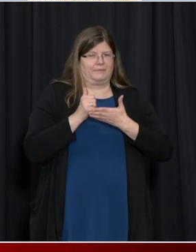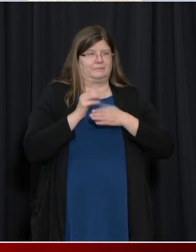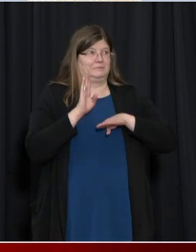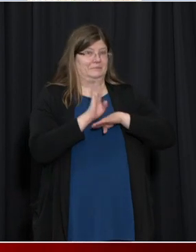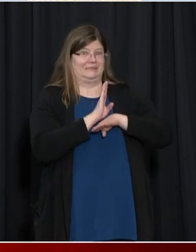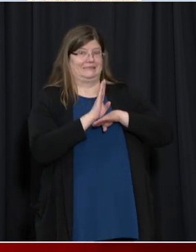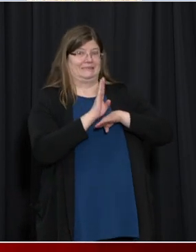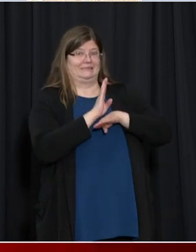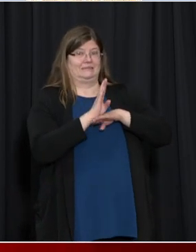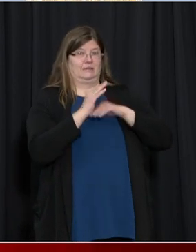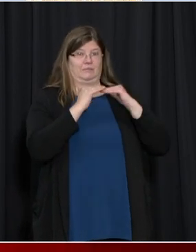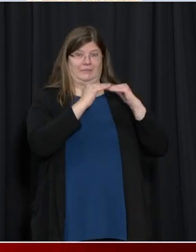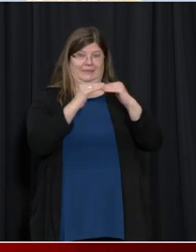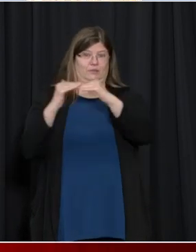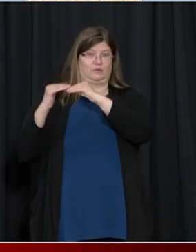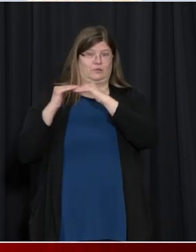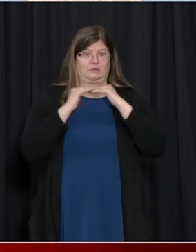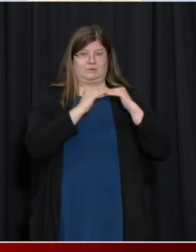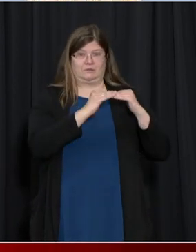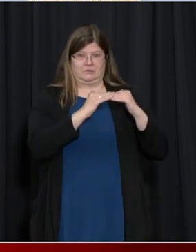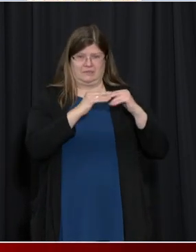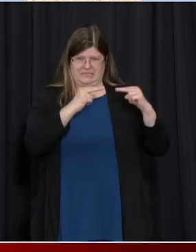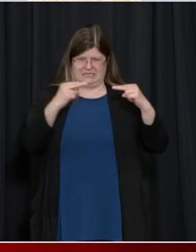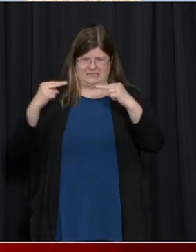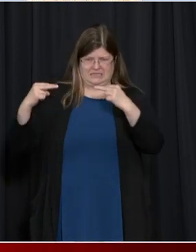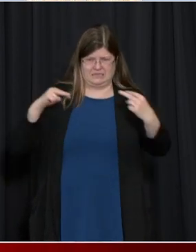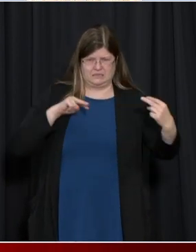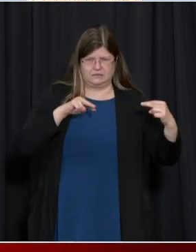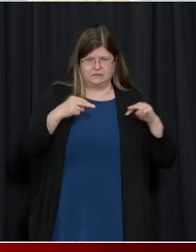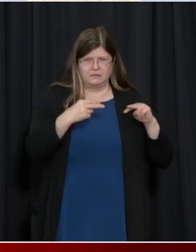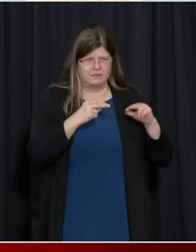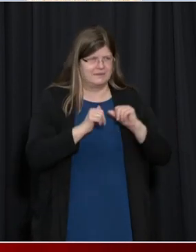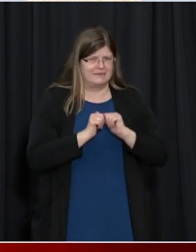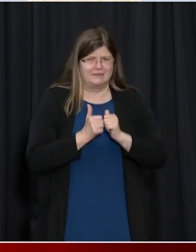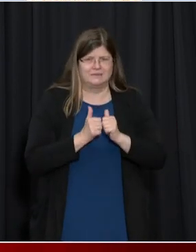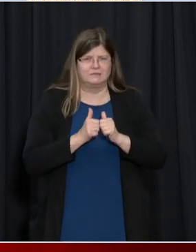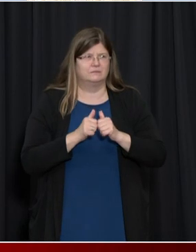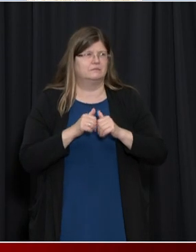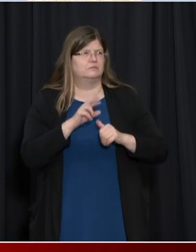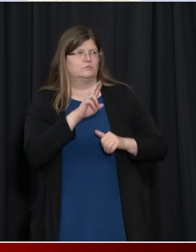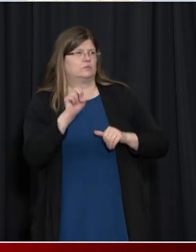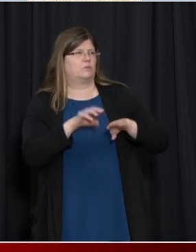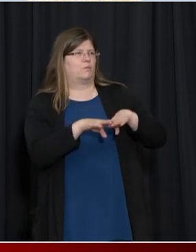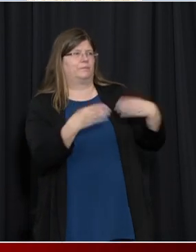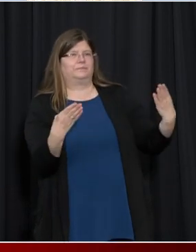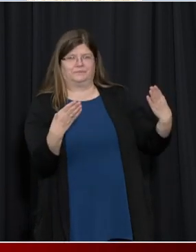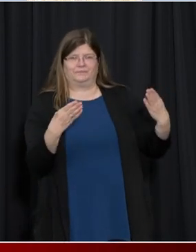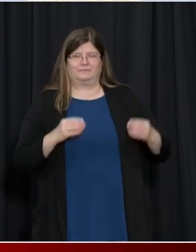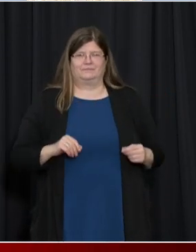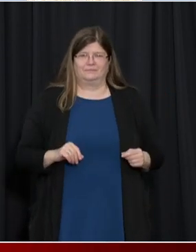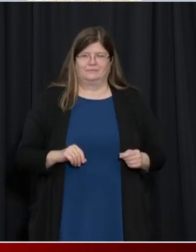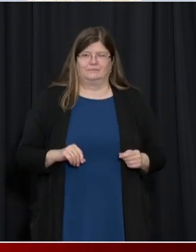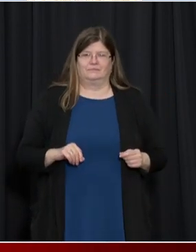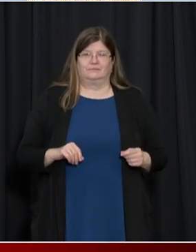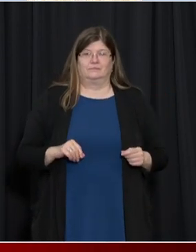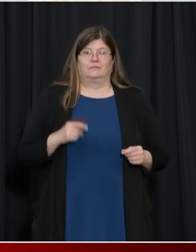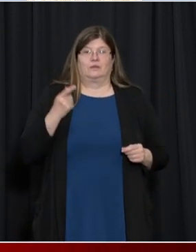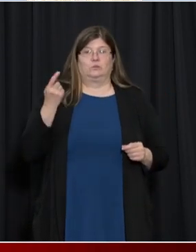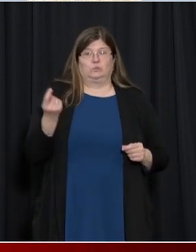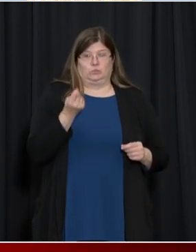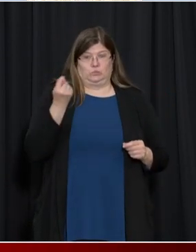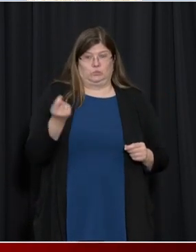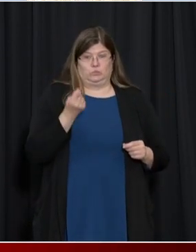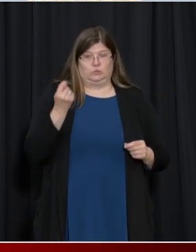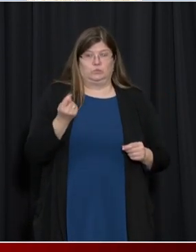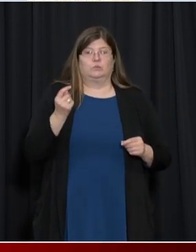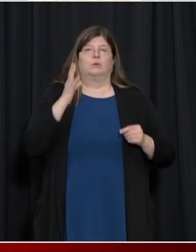to think about the things that will be necessary to reopen. On Tuesday, we will talk a little bit more about